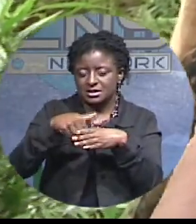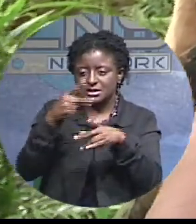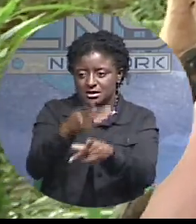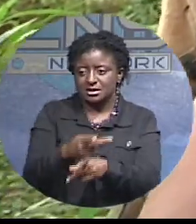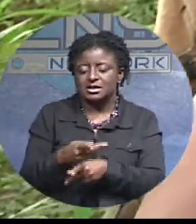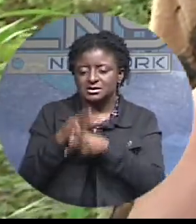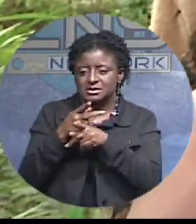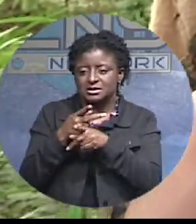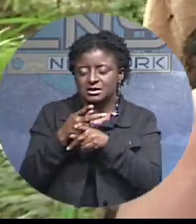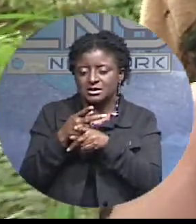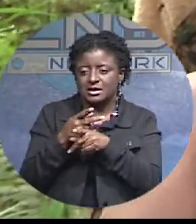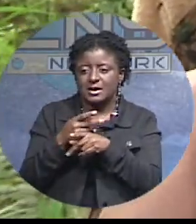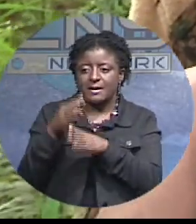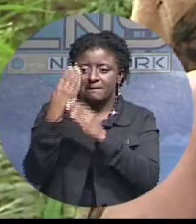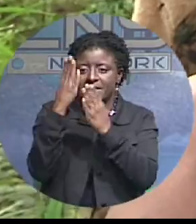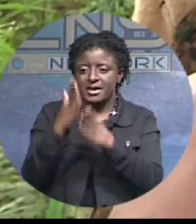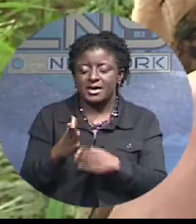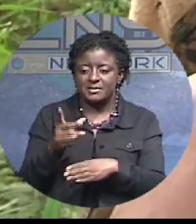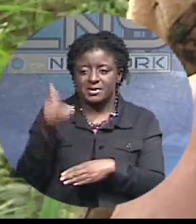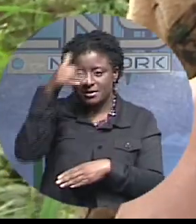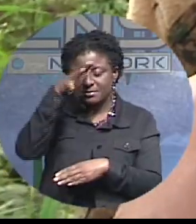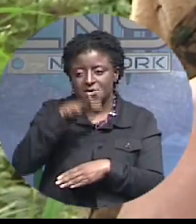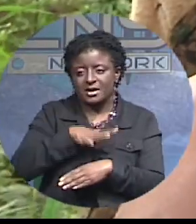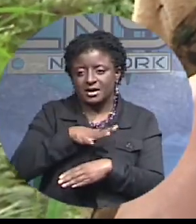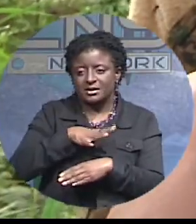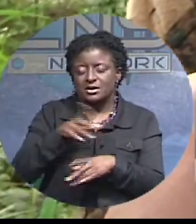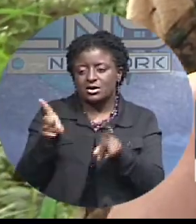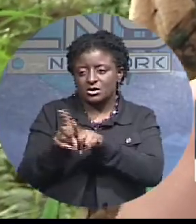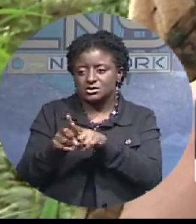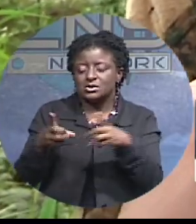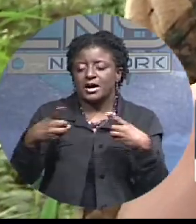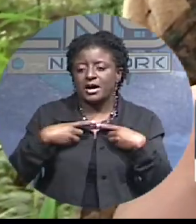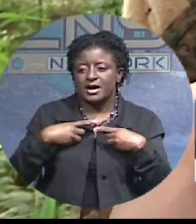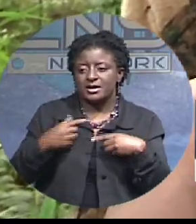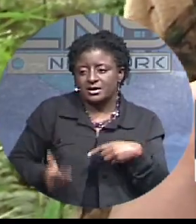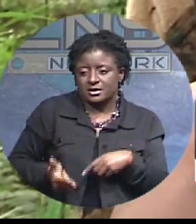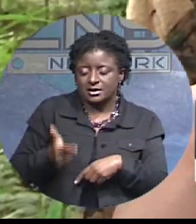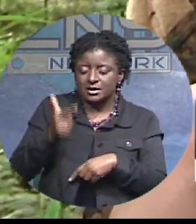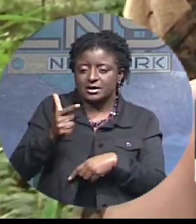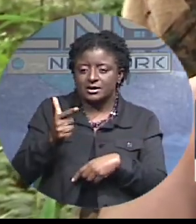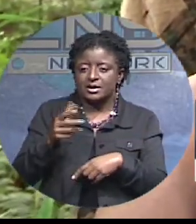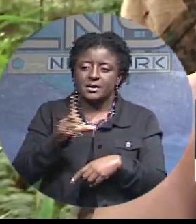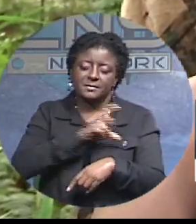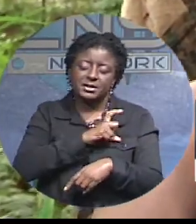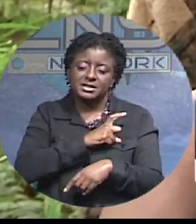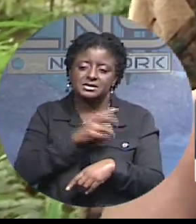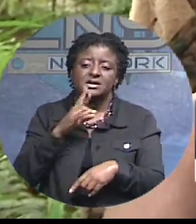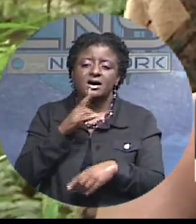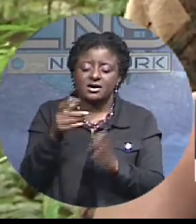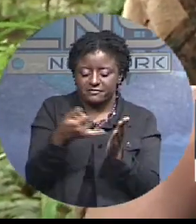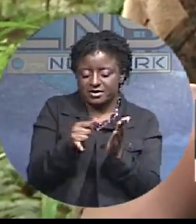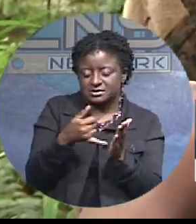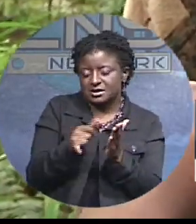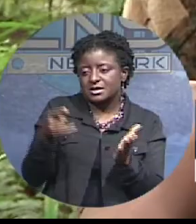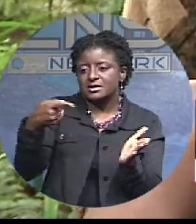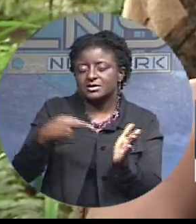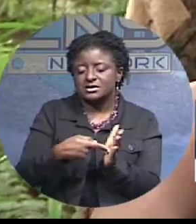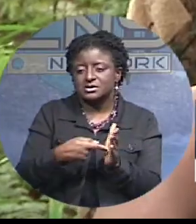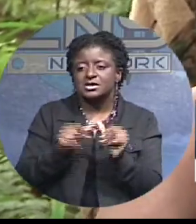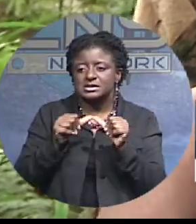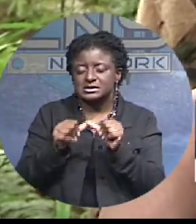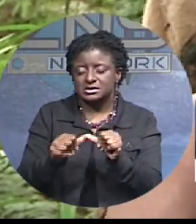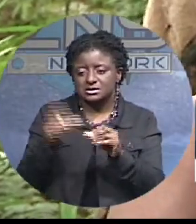Bahamian male is in custody. We also found him in the possession of a firearm. Police are actively investigating this matter. We are still looking for